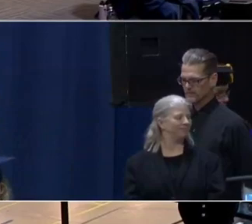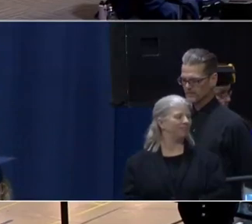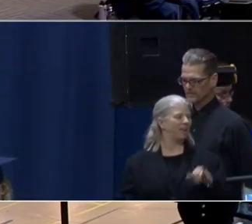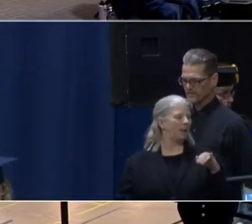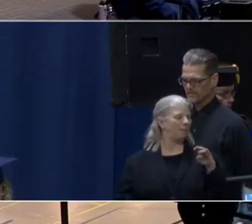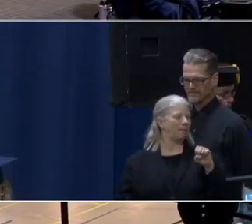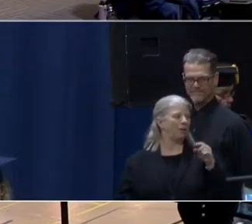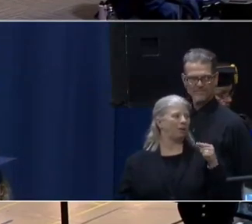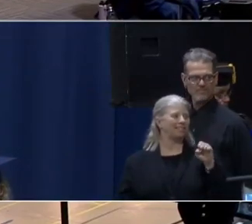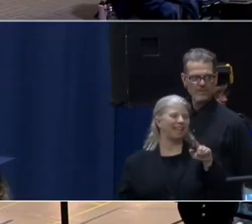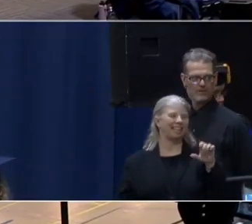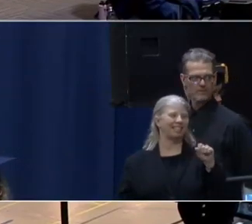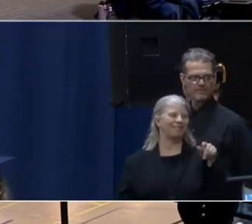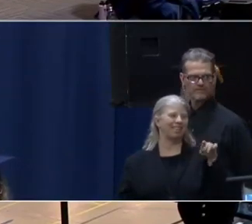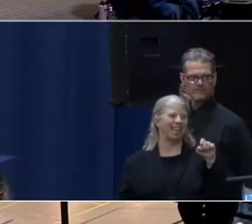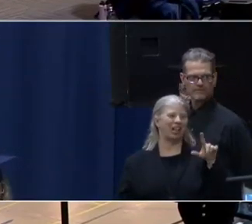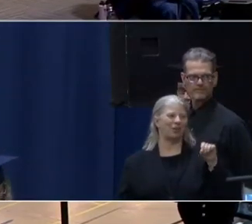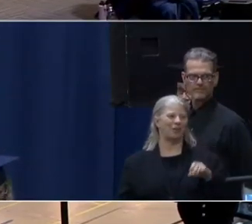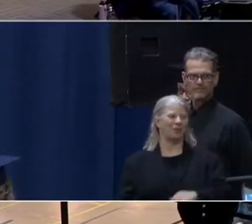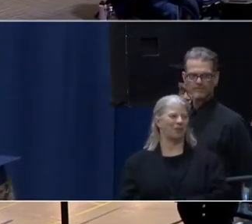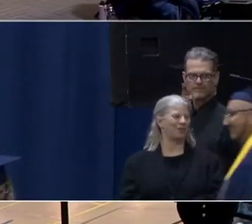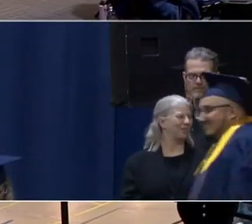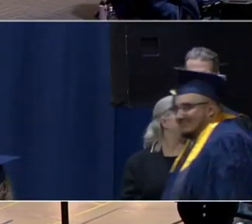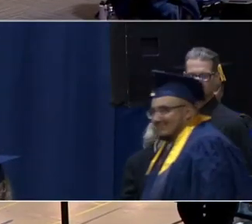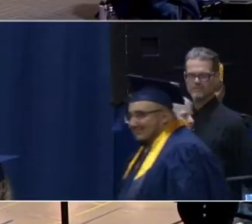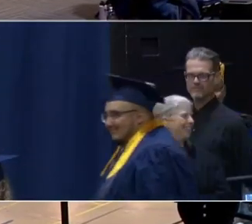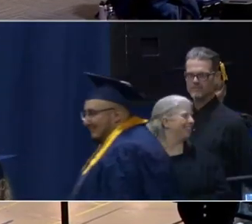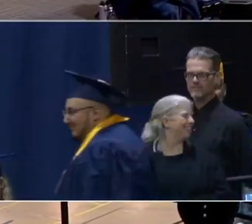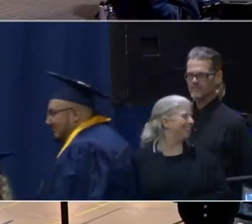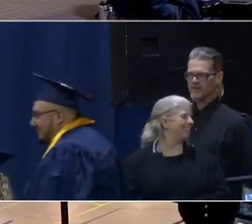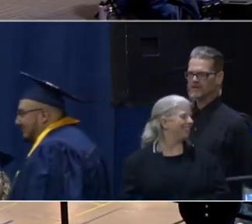Jaime Gonzalez Pinedo.